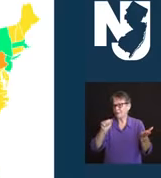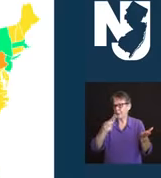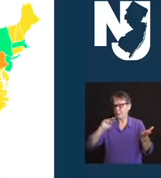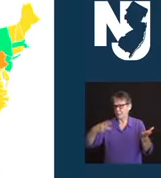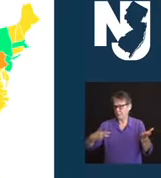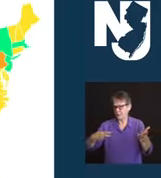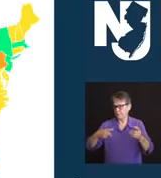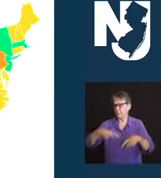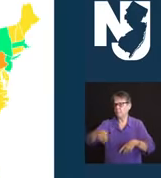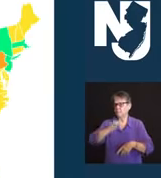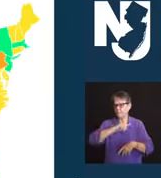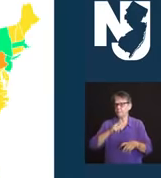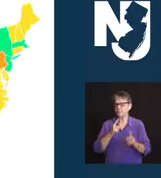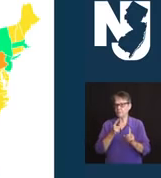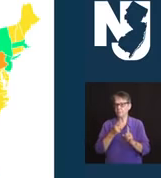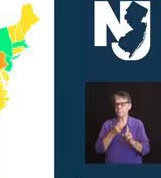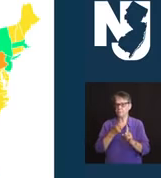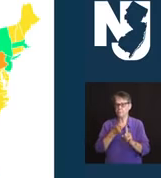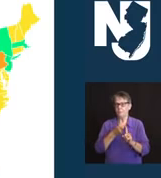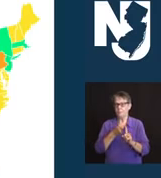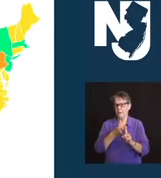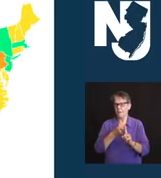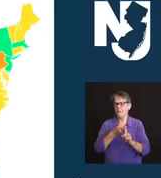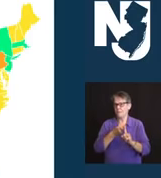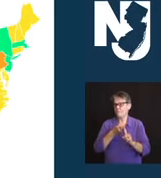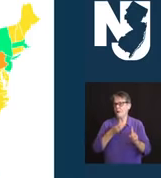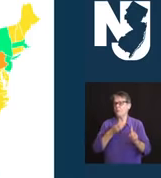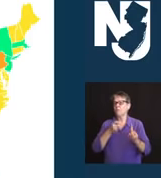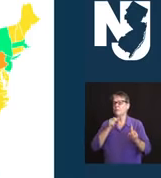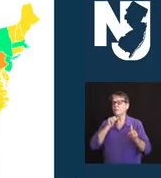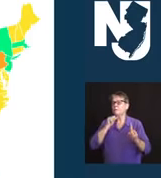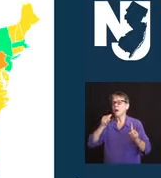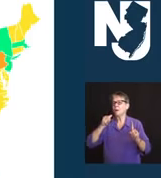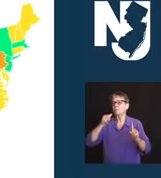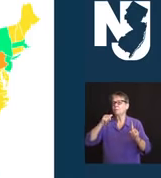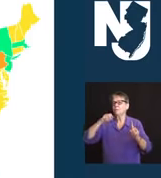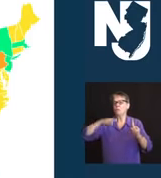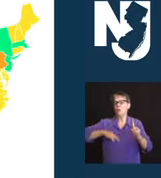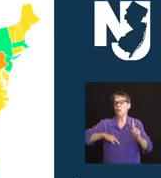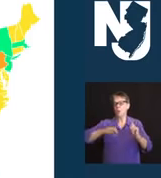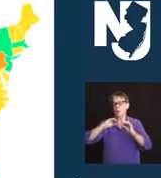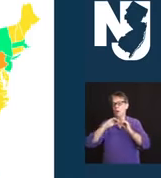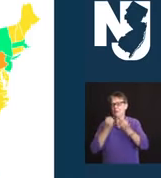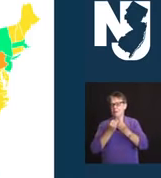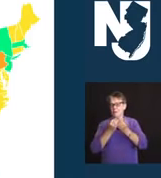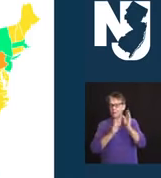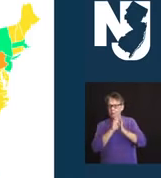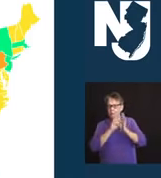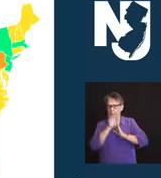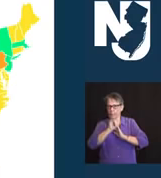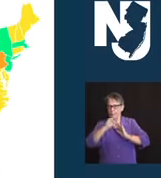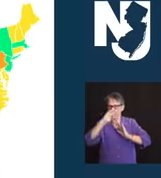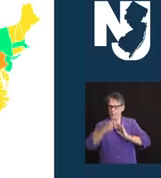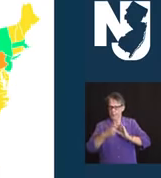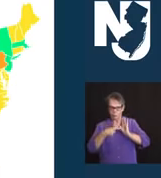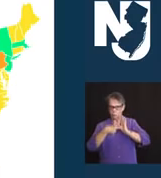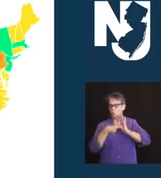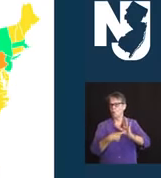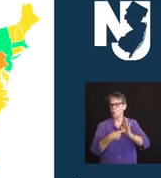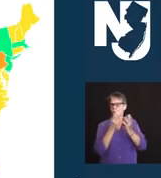leaders from around the nation, including researchers and epidemiologists from Georgetown and Stanford universities, who have been tracking